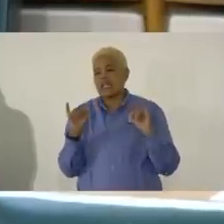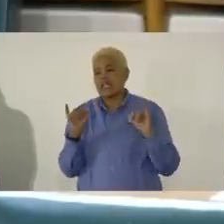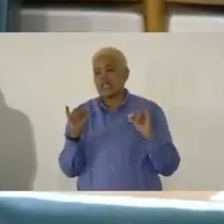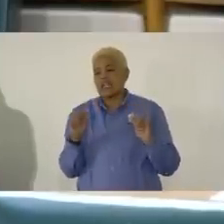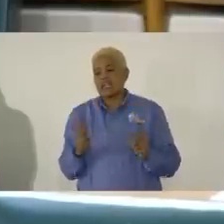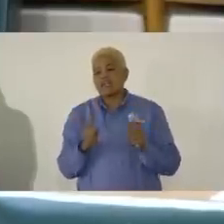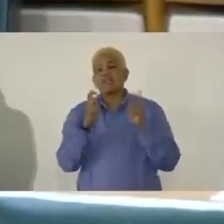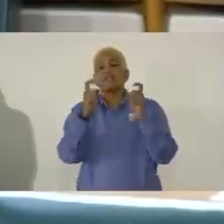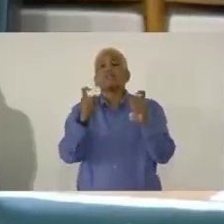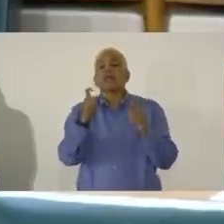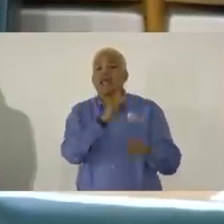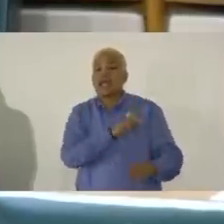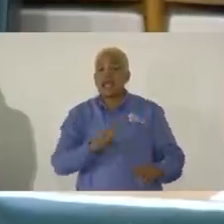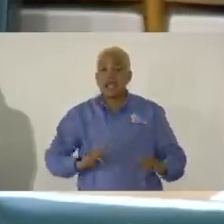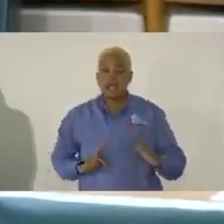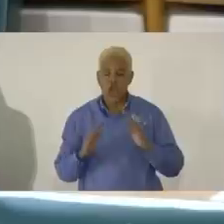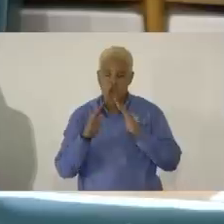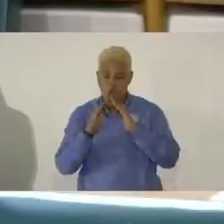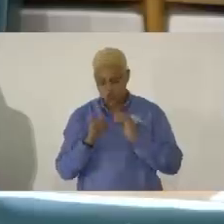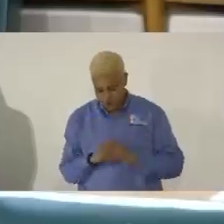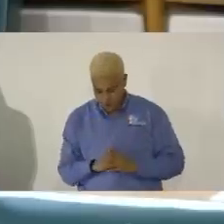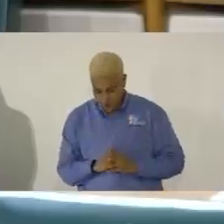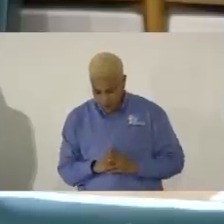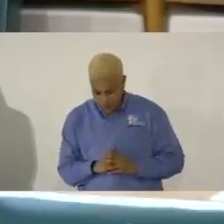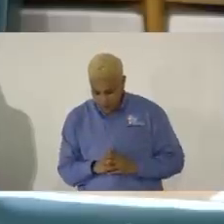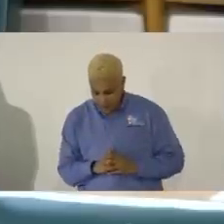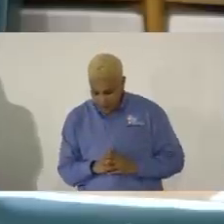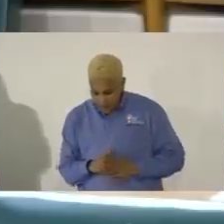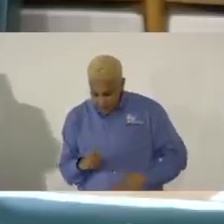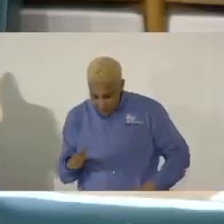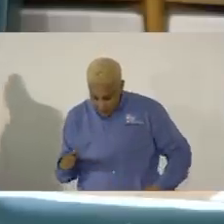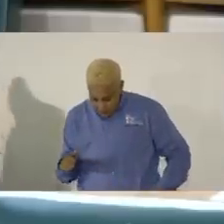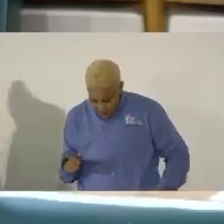Reception at King's House, which will bring